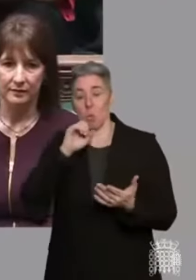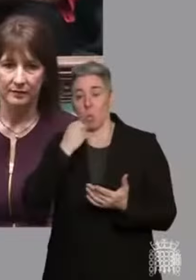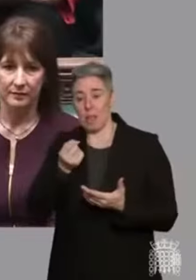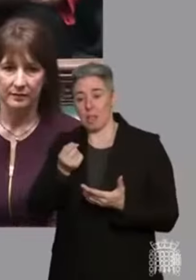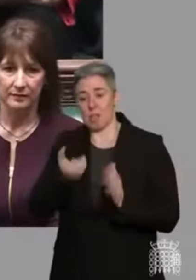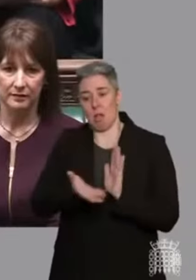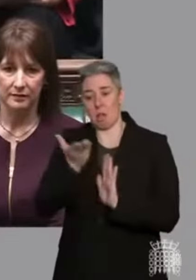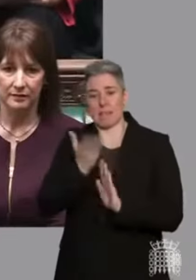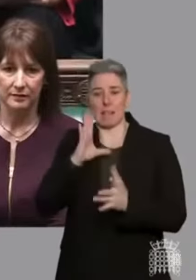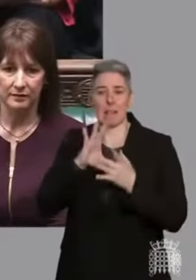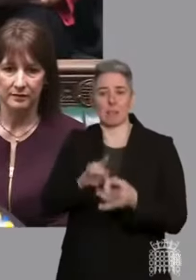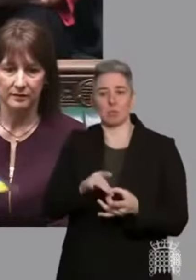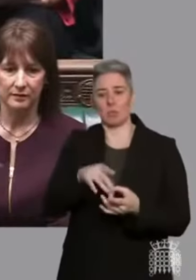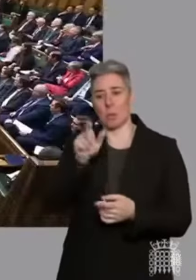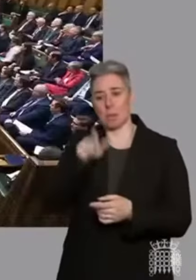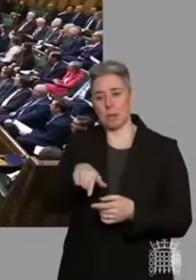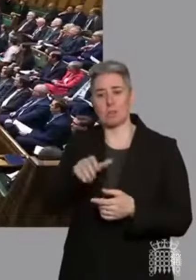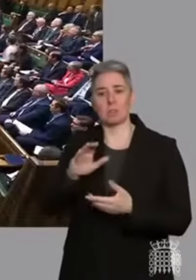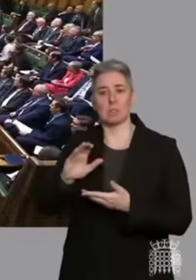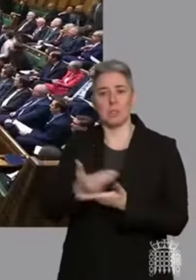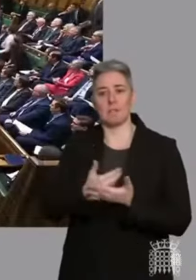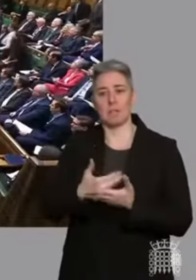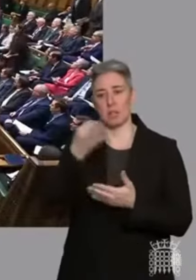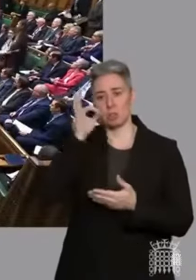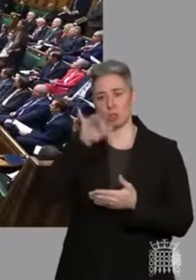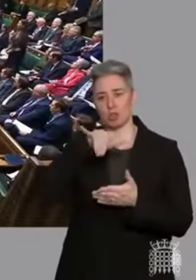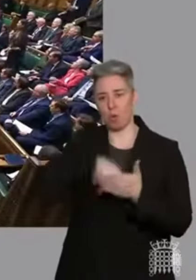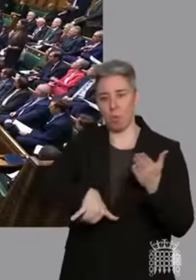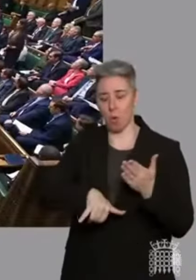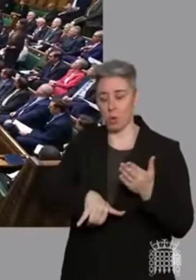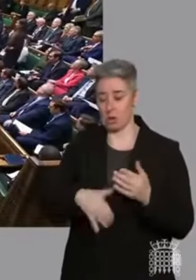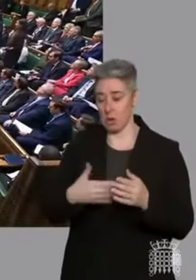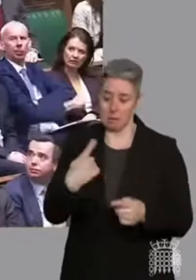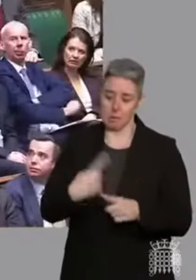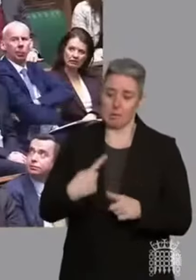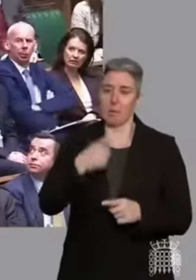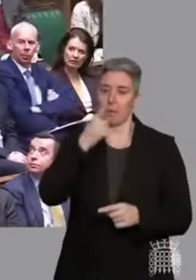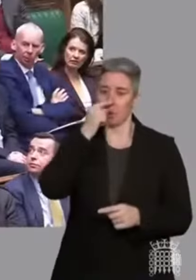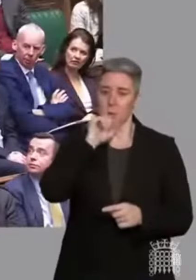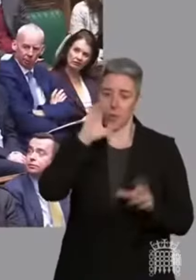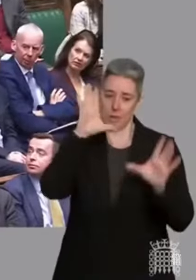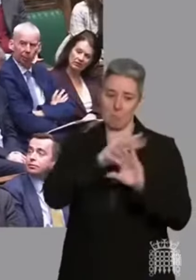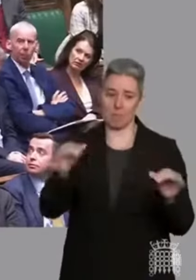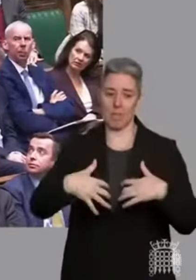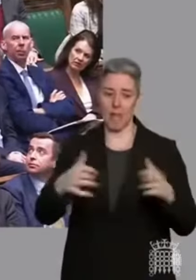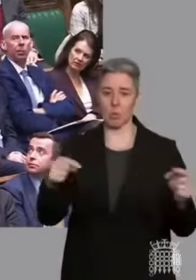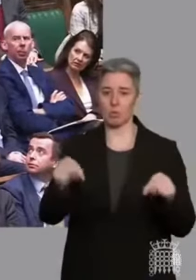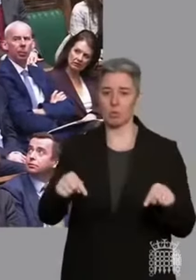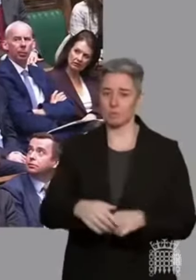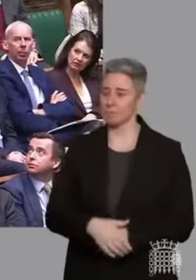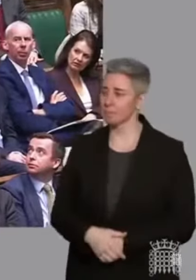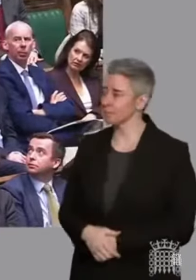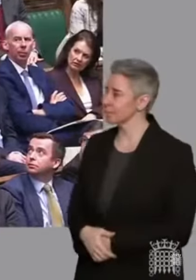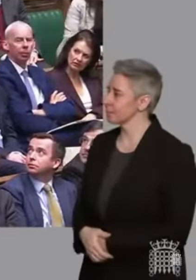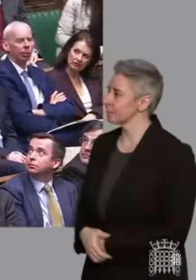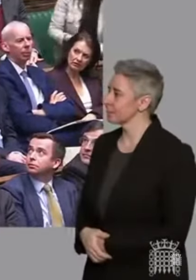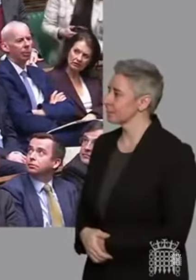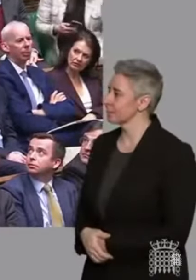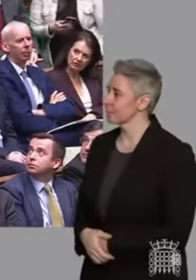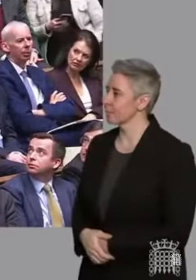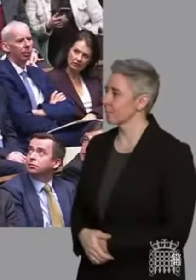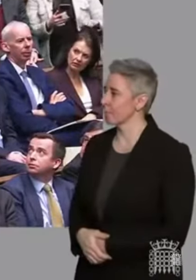the earliest opportunity to the House. Saoirse Eastwood. Thank you, Mr. Speaker. We all know how the song goes. You gotta know when to hold them, when to